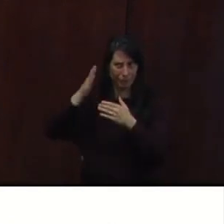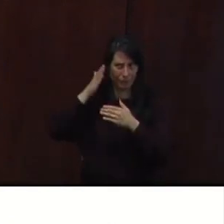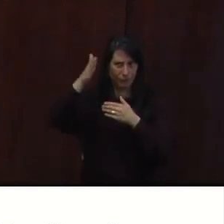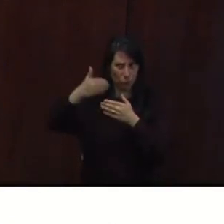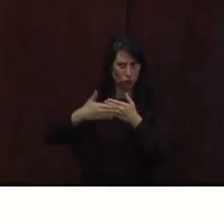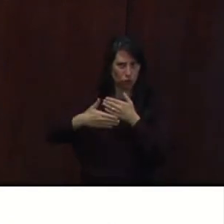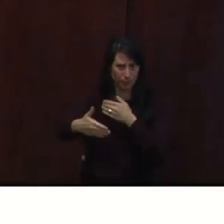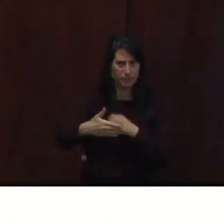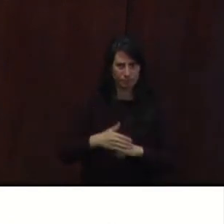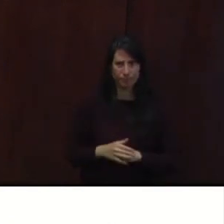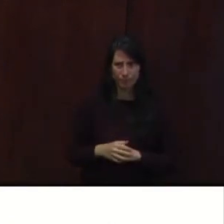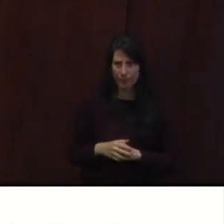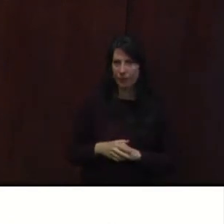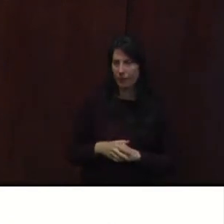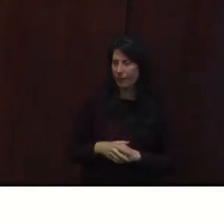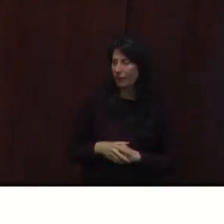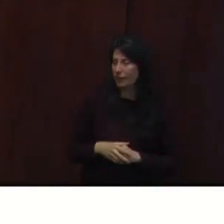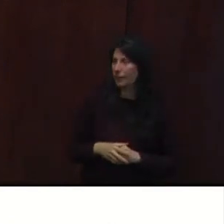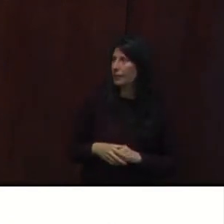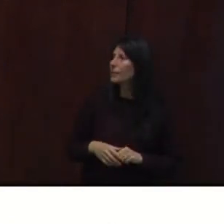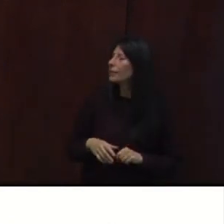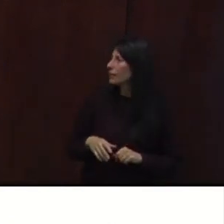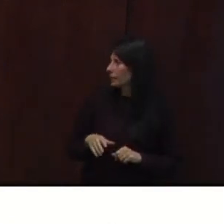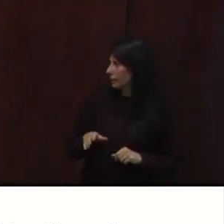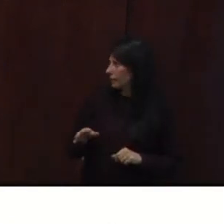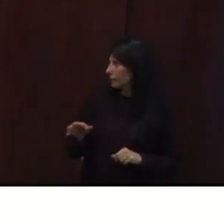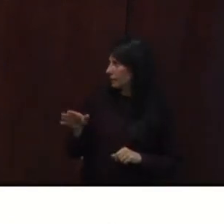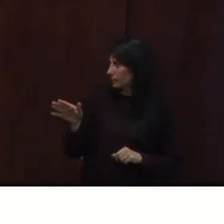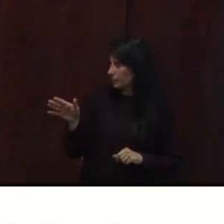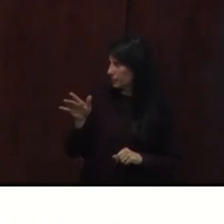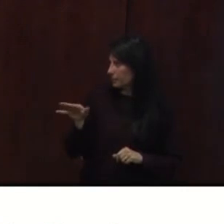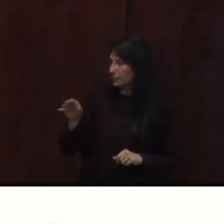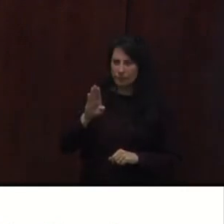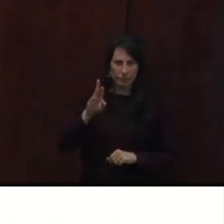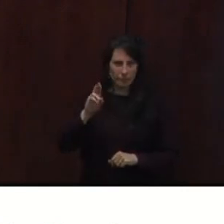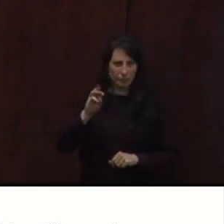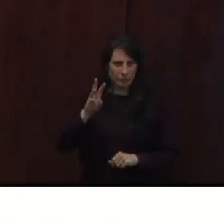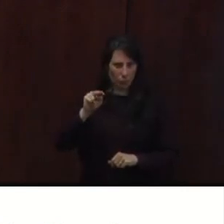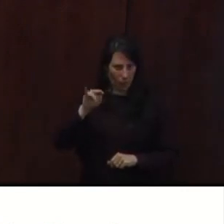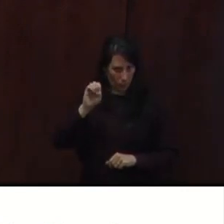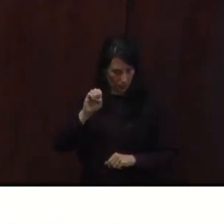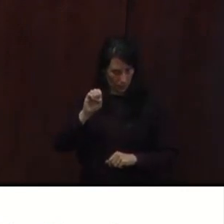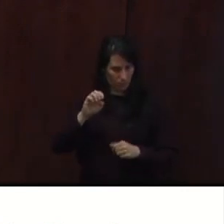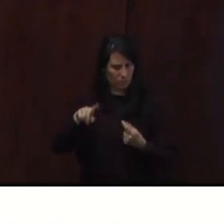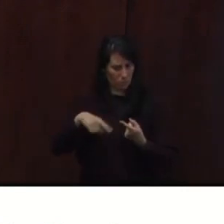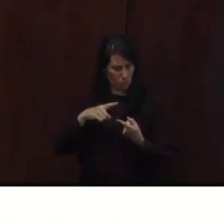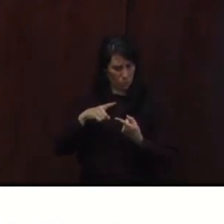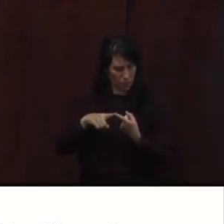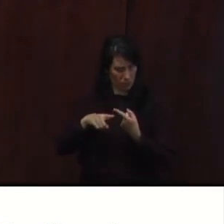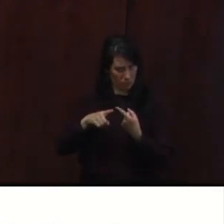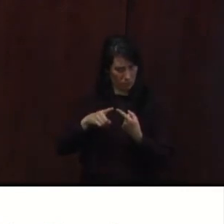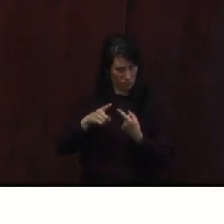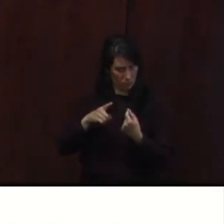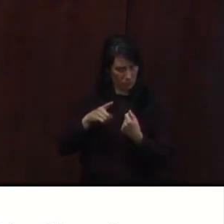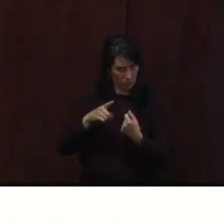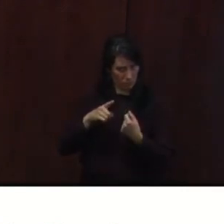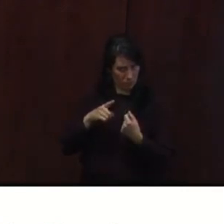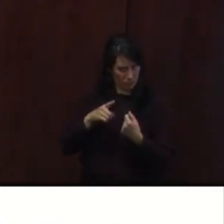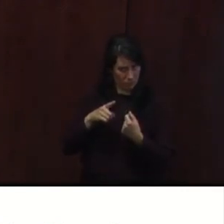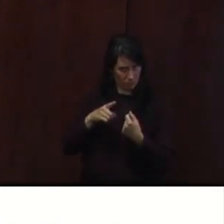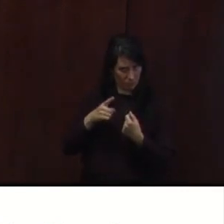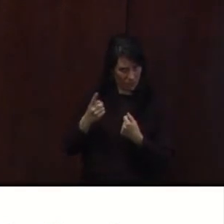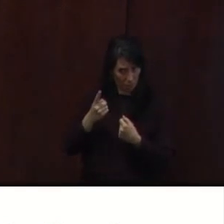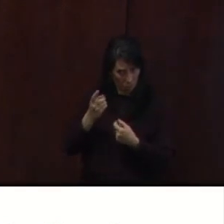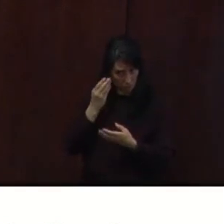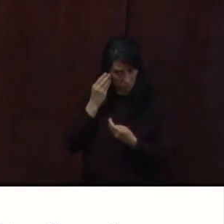And this is kind of an in the weeds kind of detail, but in terms of people getting a follow-up phone call, that'll probably be from a human being, Yes.